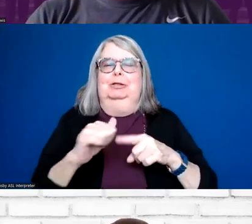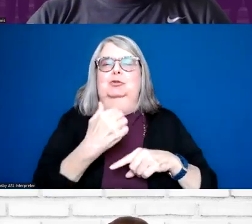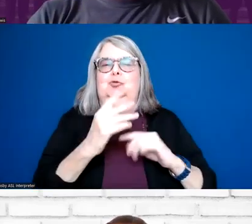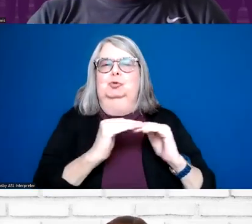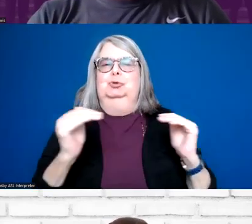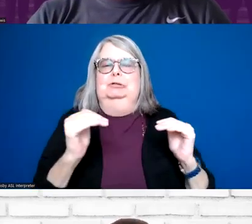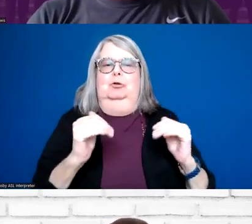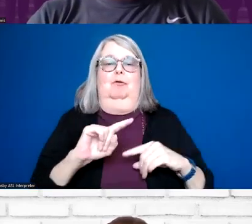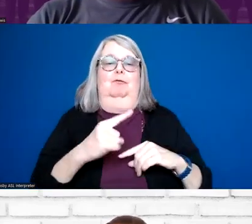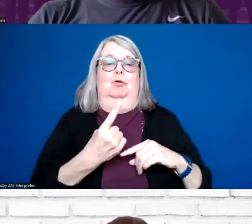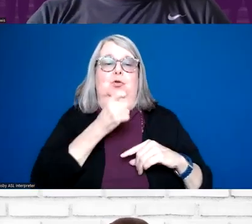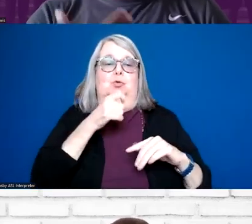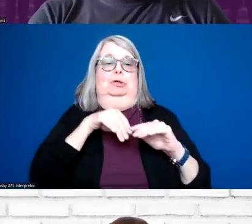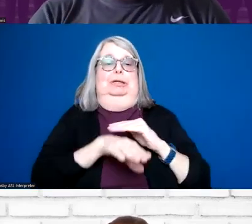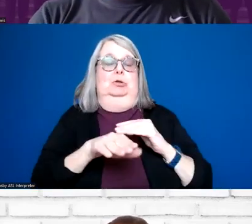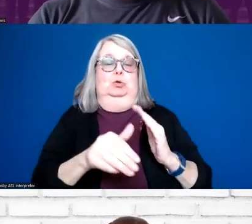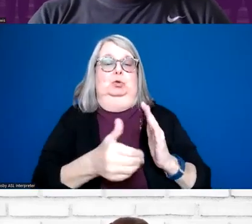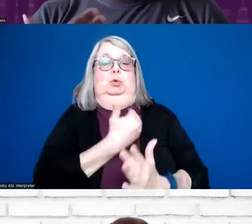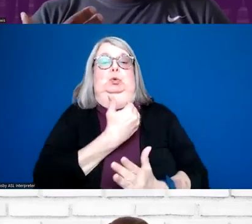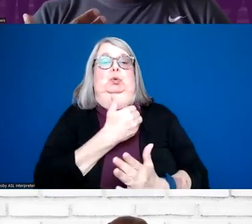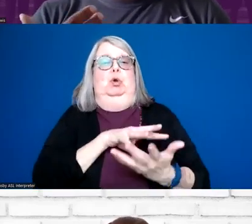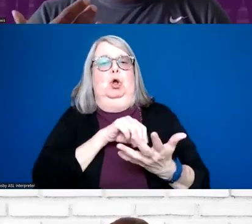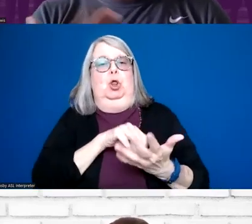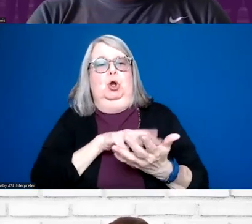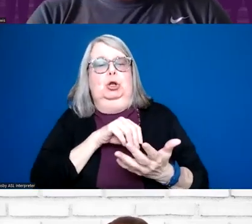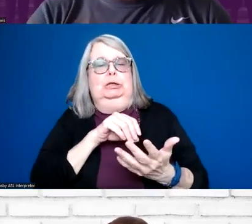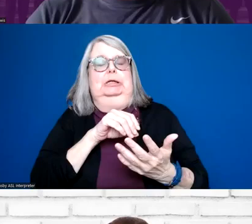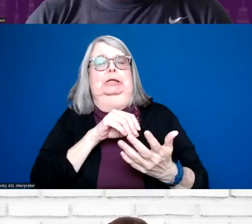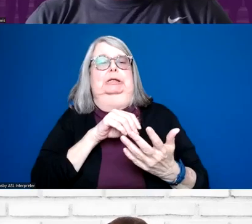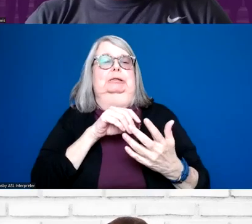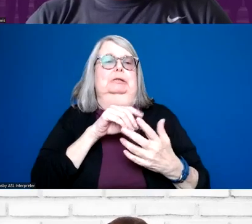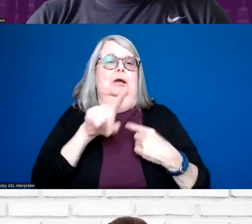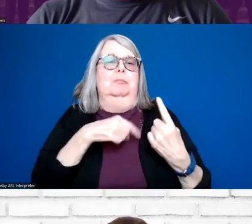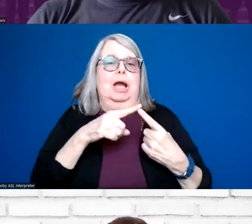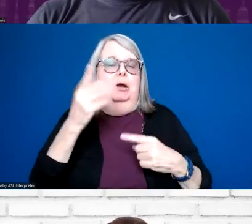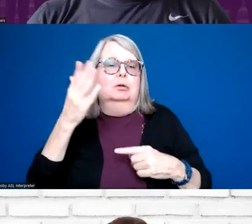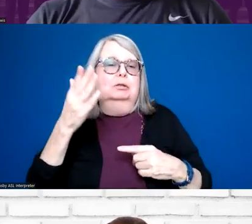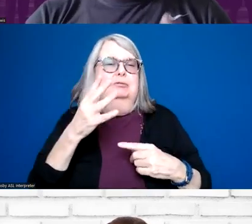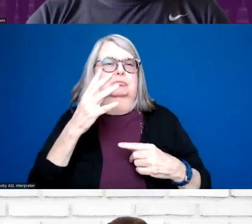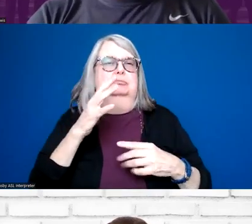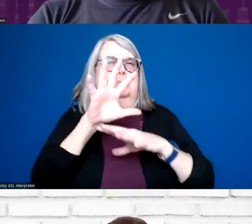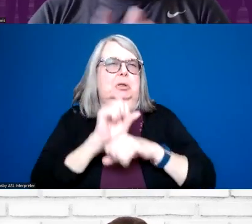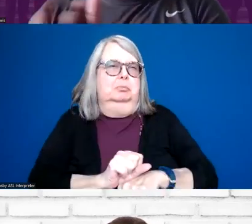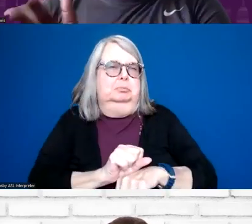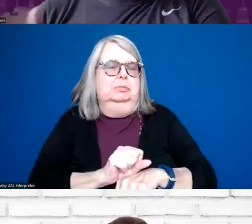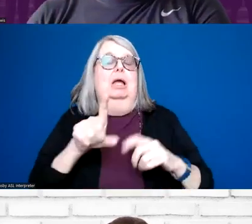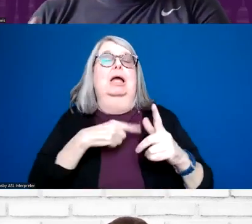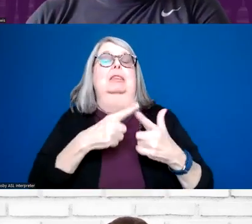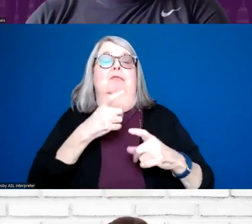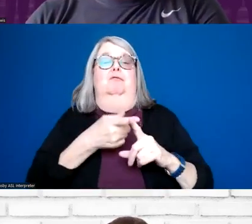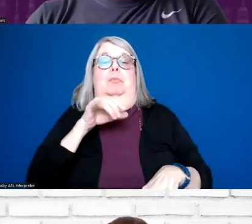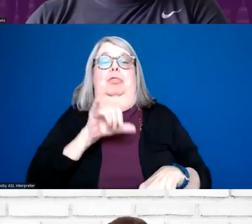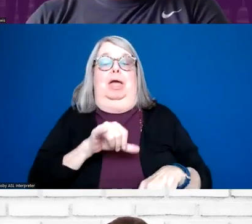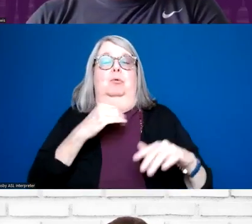for those who are coming into it brand new, you're learning about it, you're developing some familiarity with it. And then from there, we